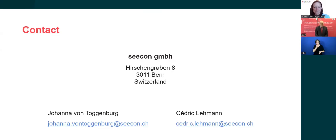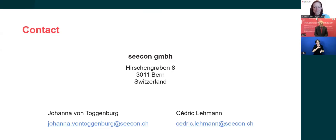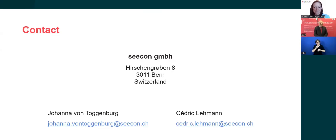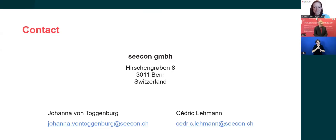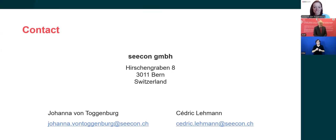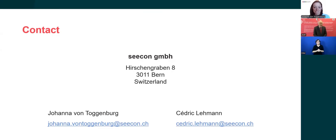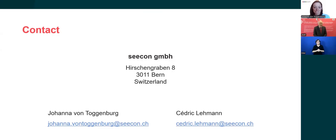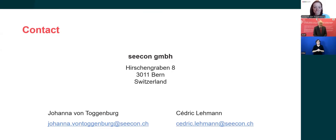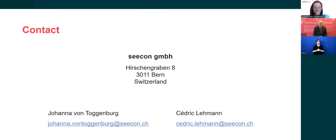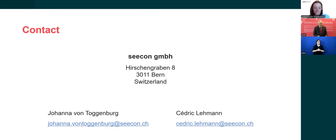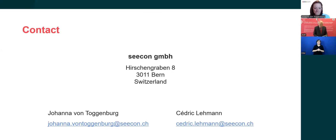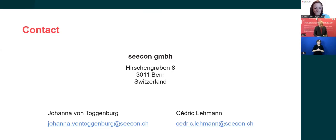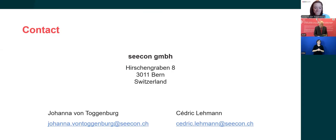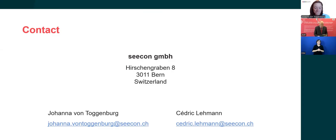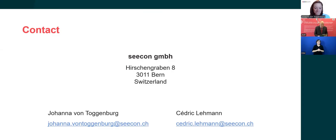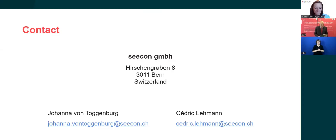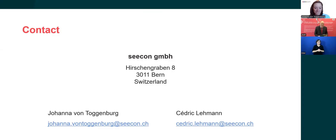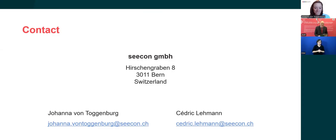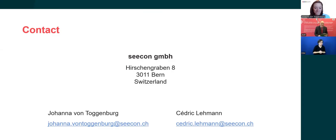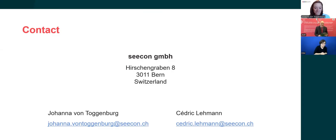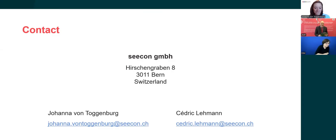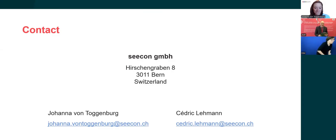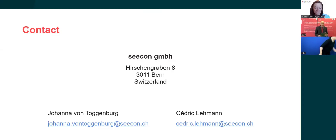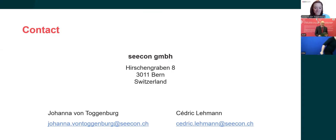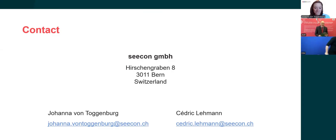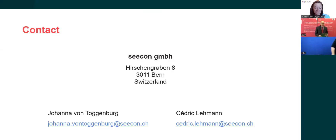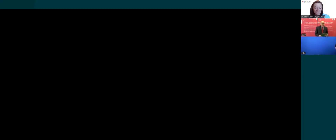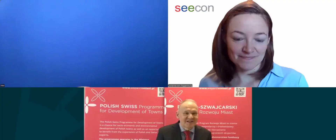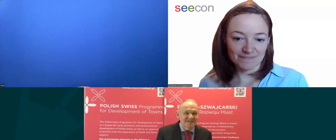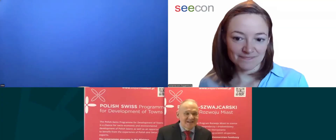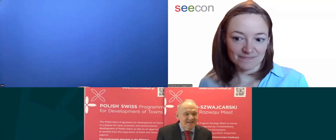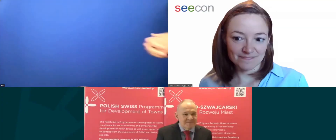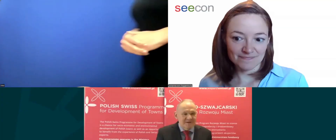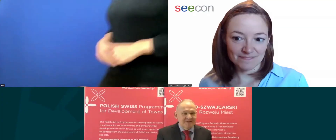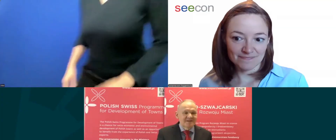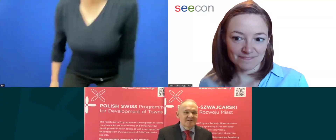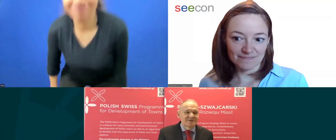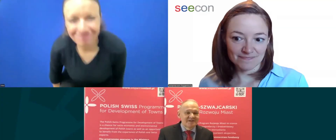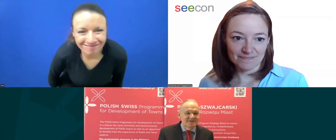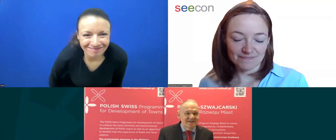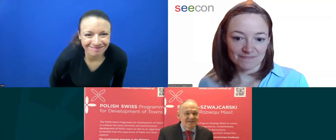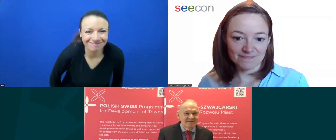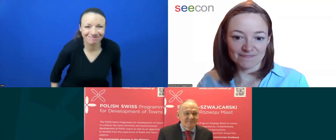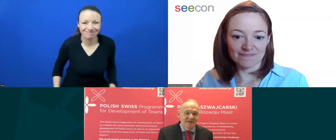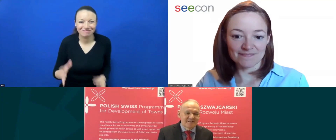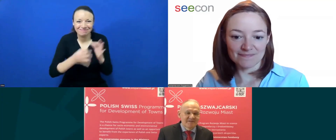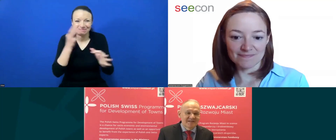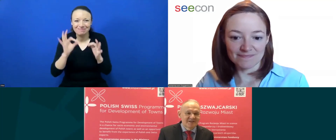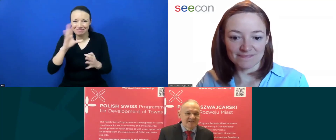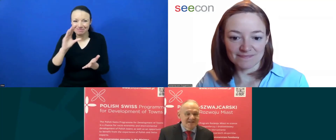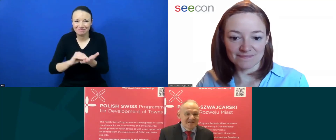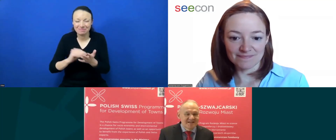Johanna, bardzo dziękujemy za w telegraficznym skrócie przekazanie Thank you doświadczeń. so much for